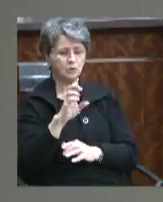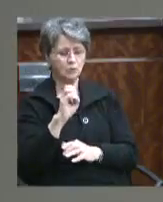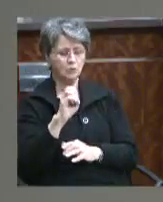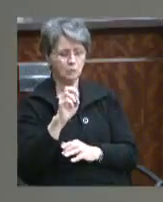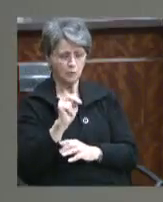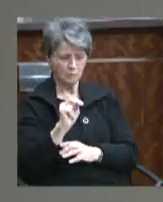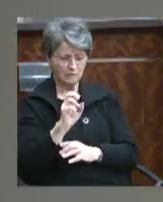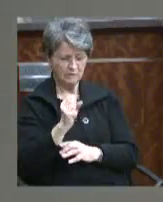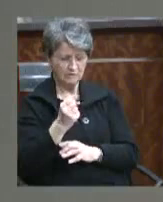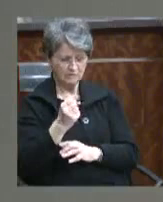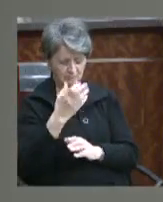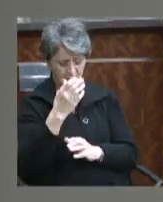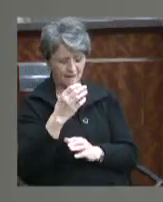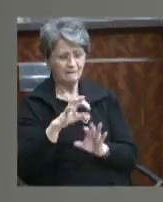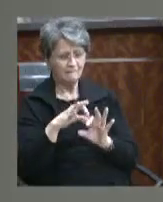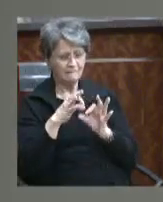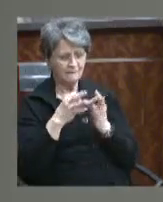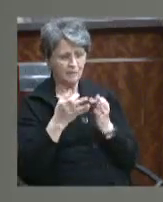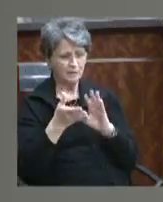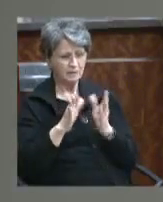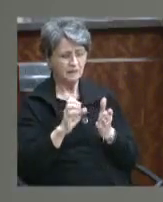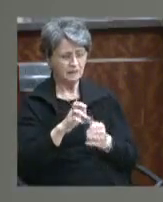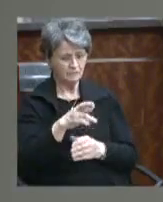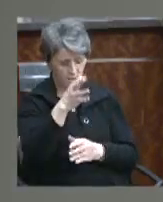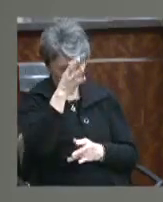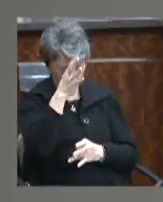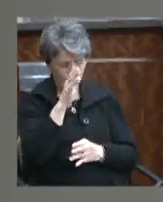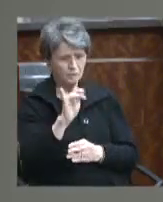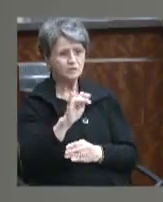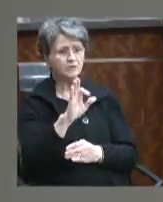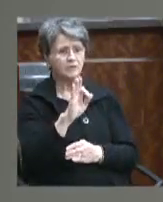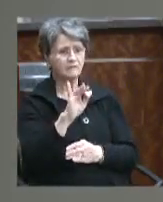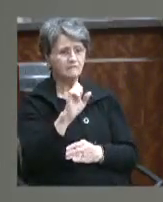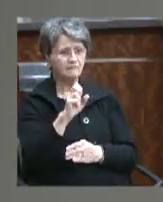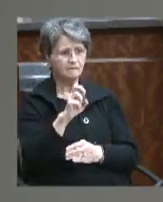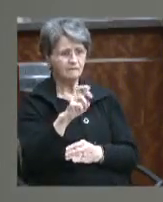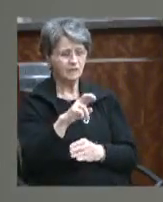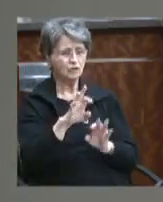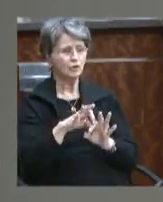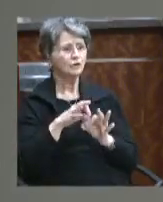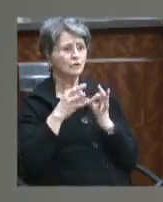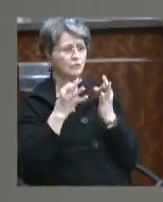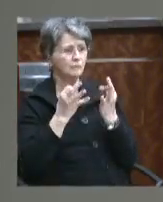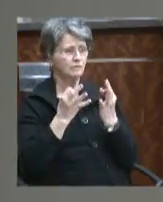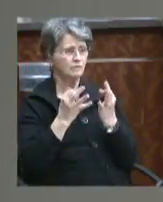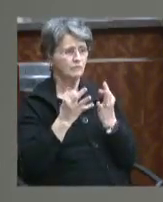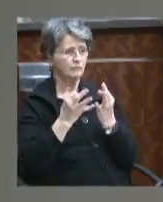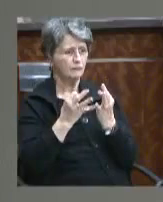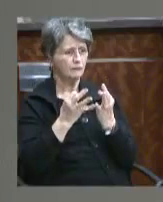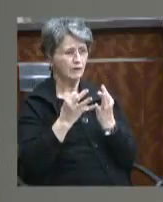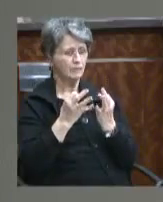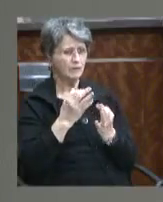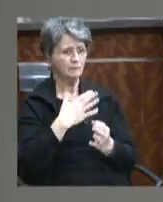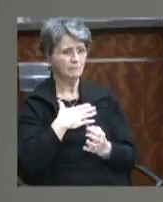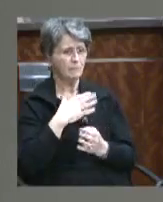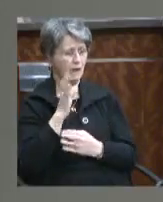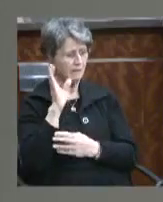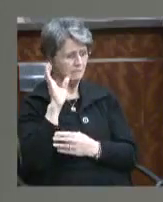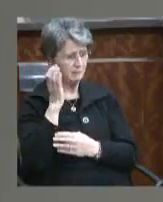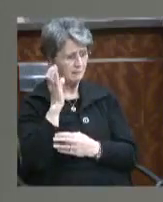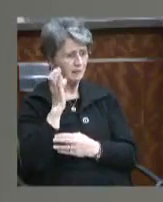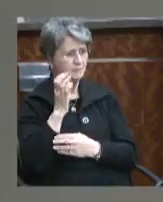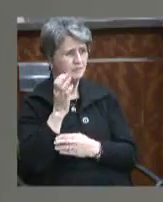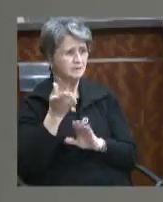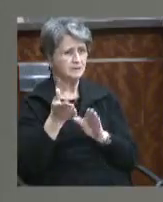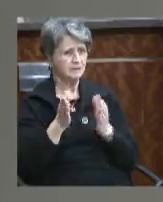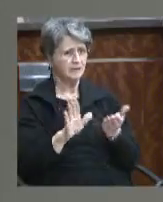her father, and to the Fisher family, who Jimmy's my cousin, and he passed away